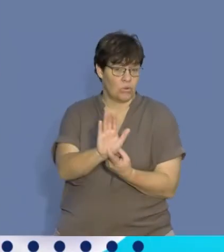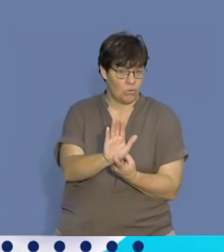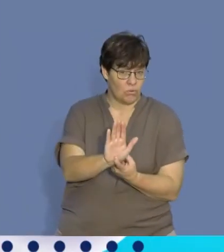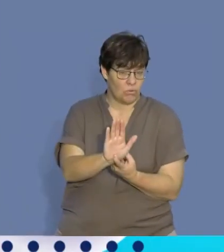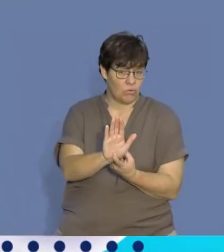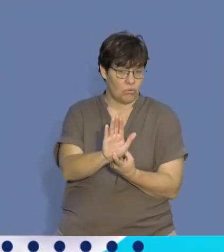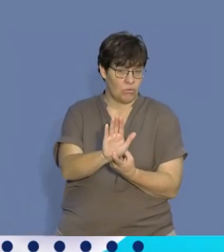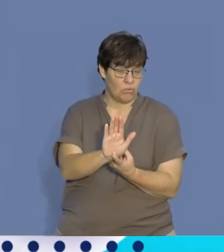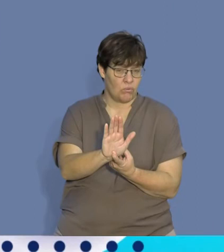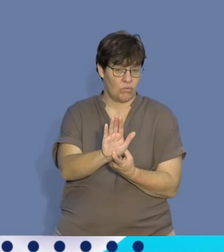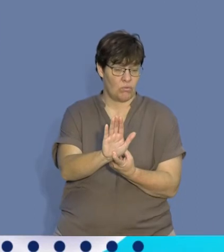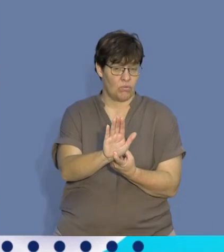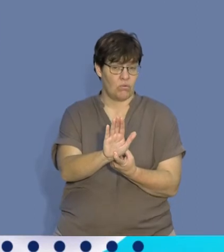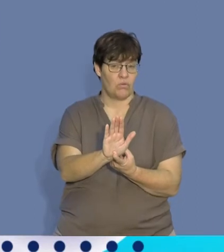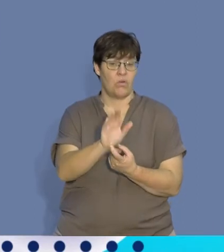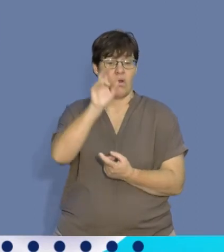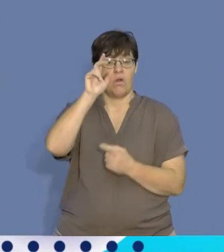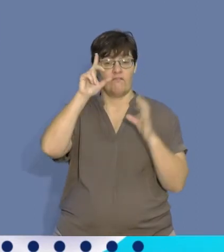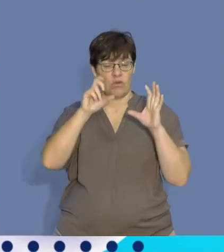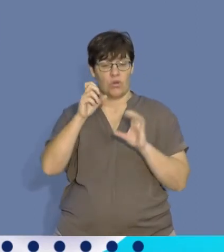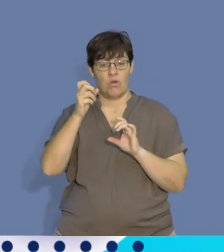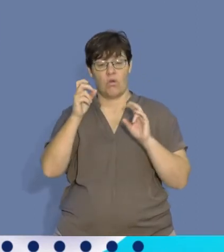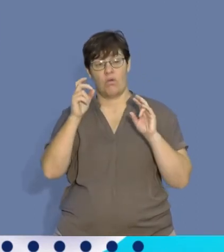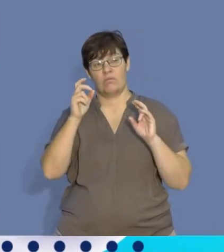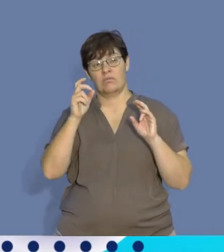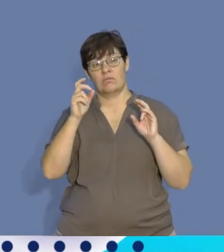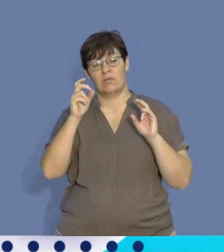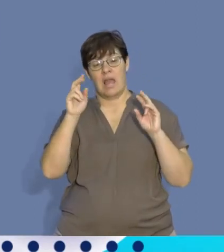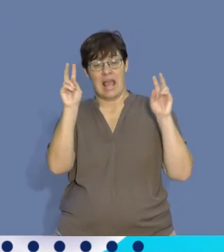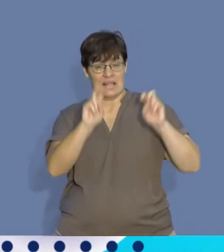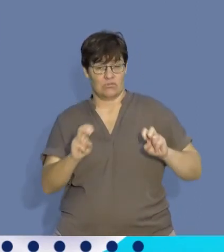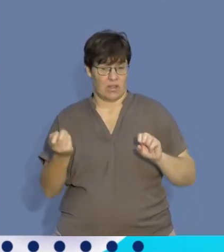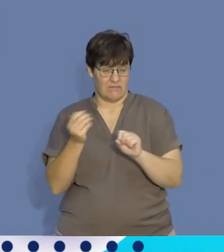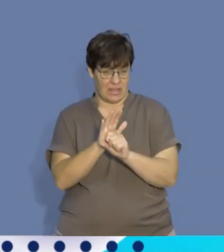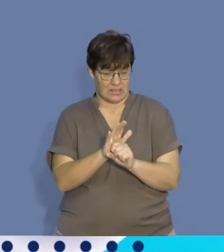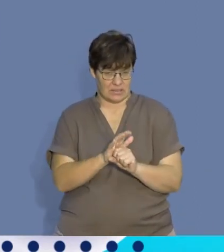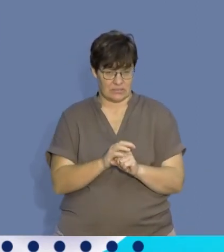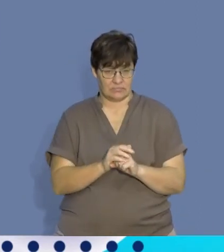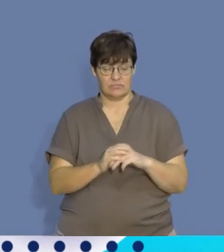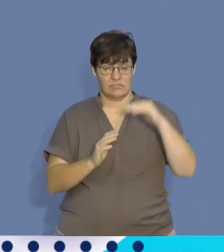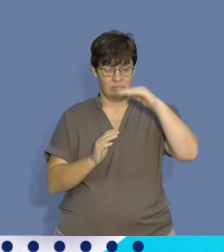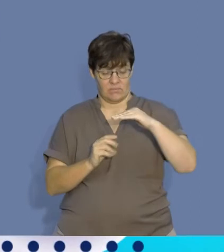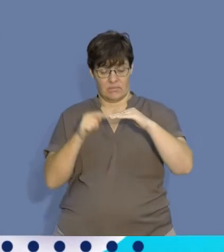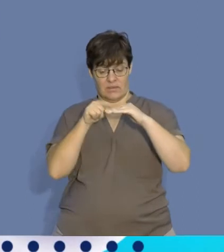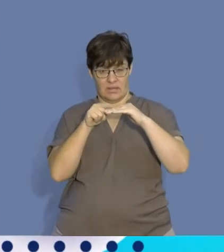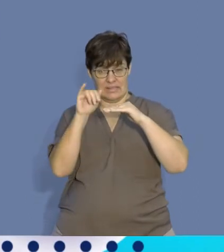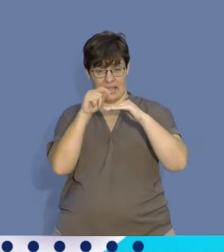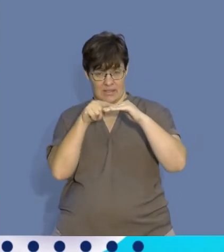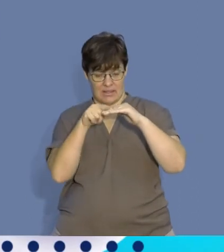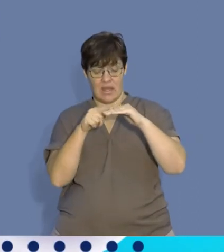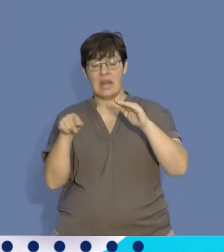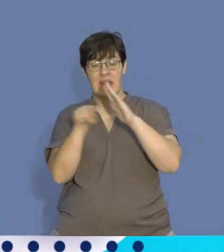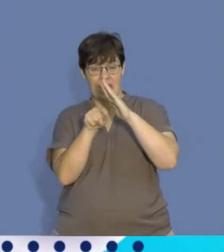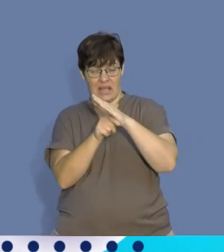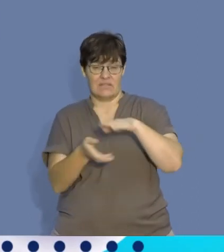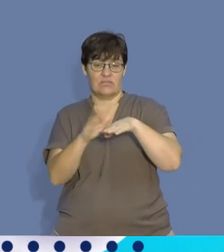the photoelectric effect, we have a zinc plate on the electroscope, negatively charge the electroscope, and